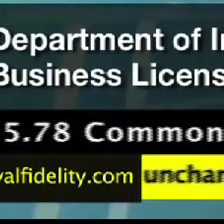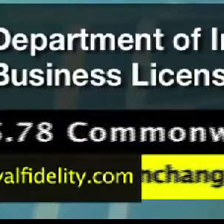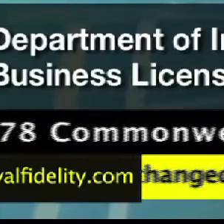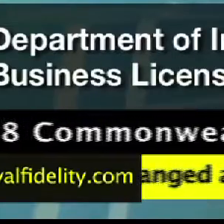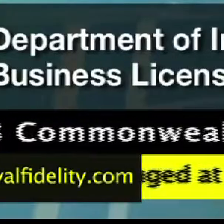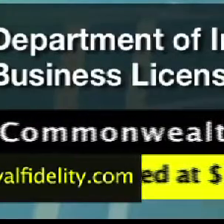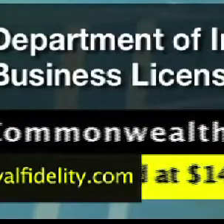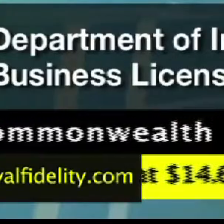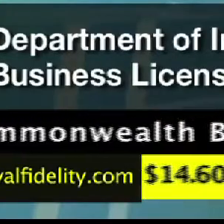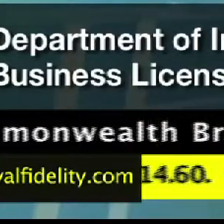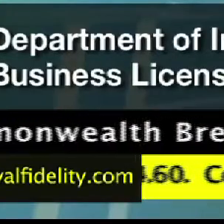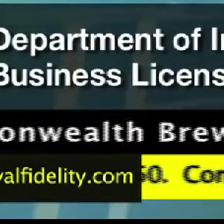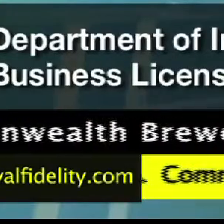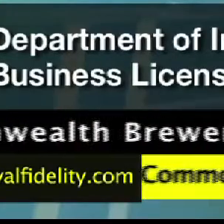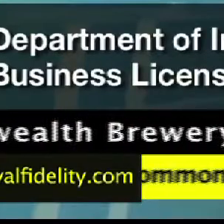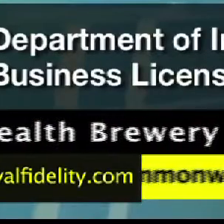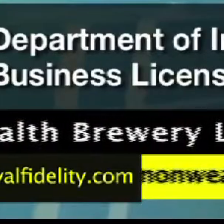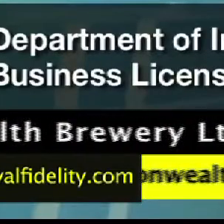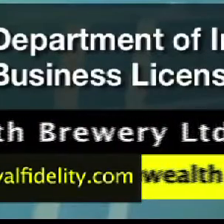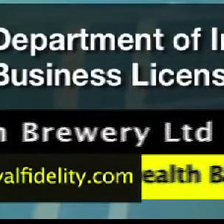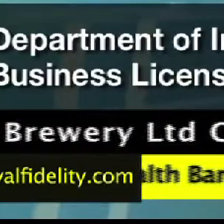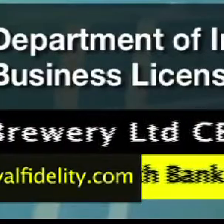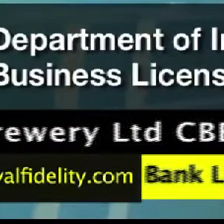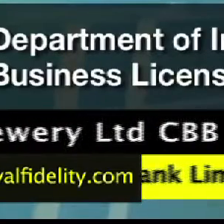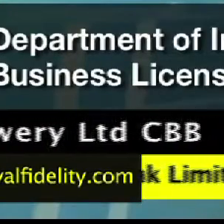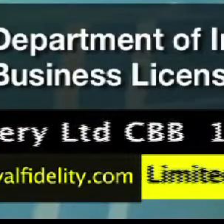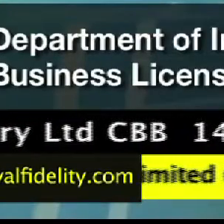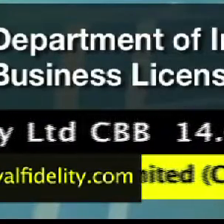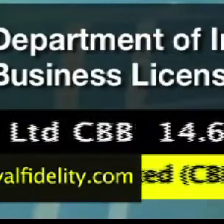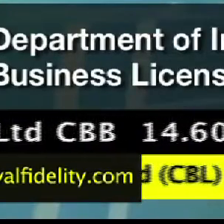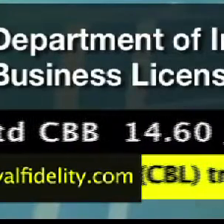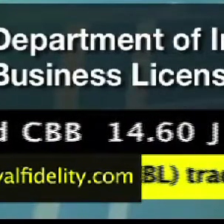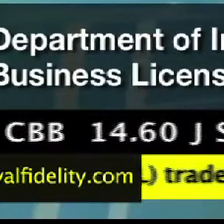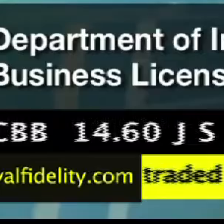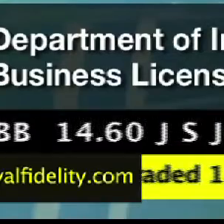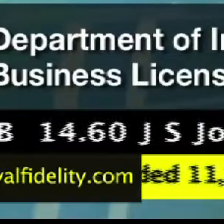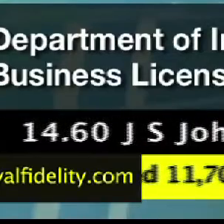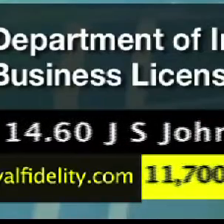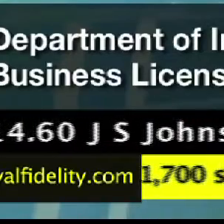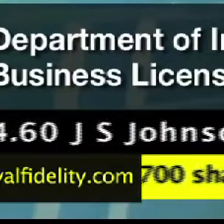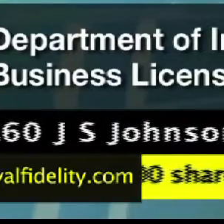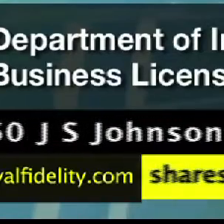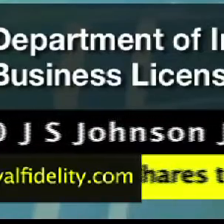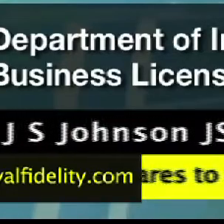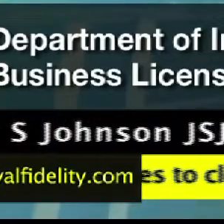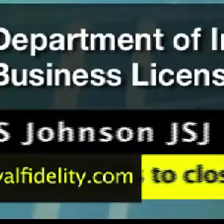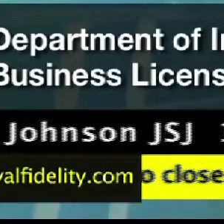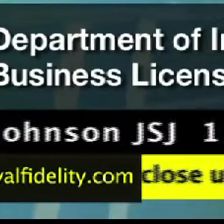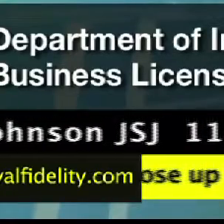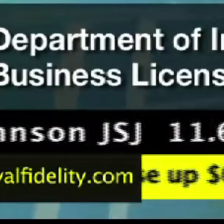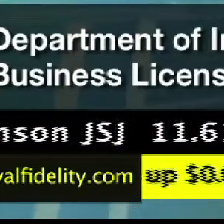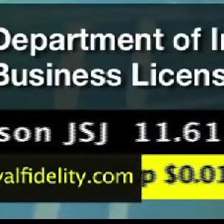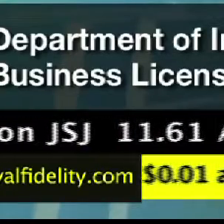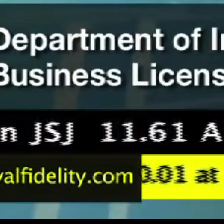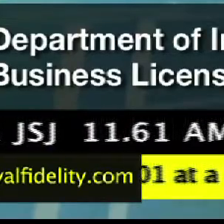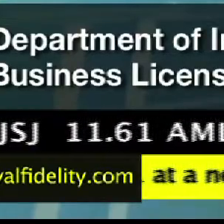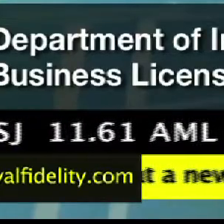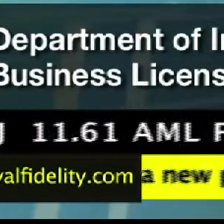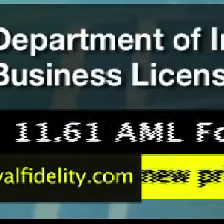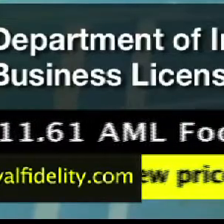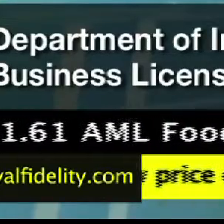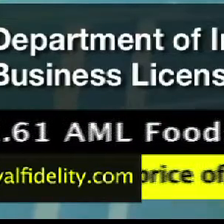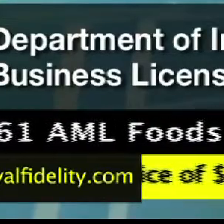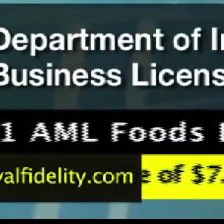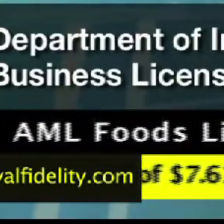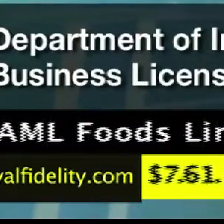tax administration system will provide businesses with a simple, user-friendly online application and payment system.